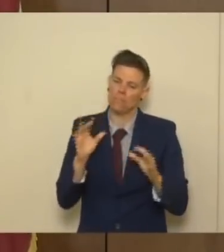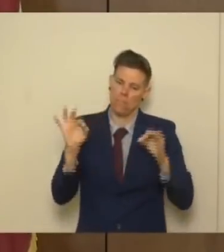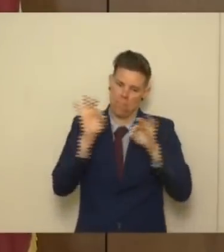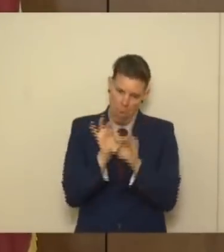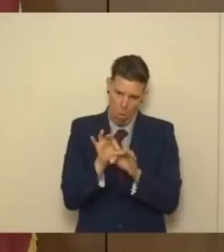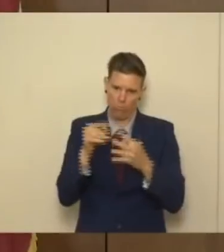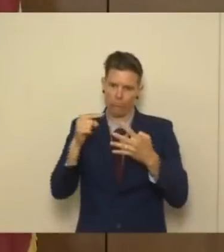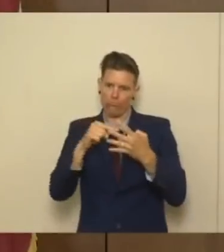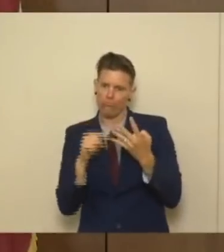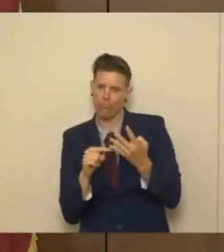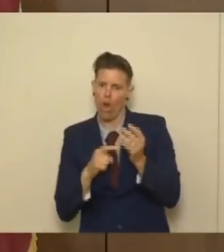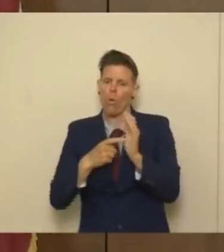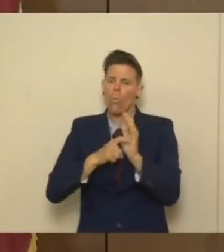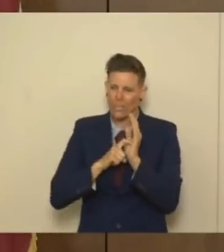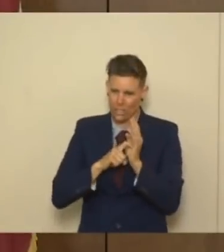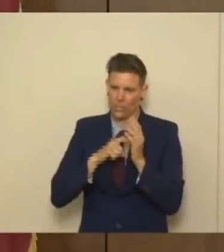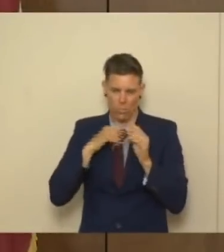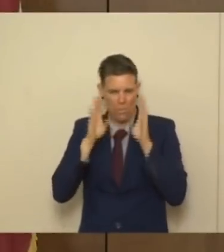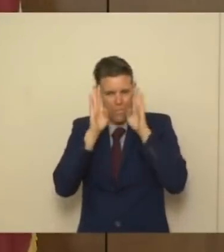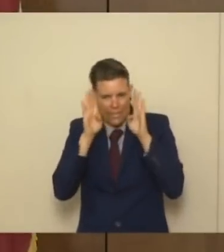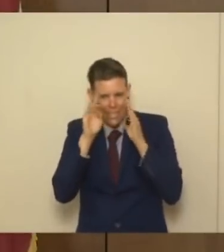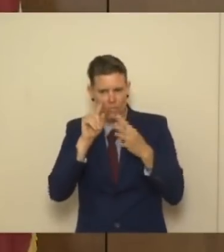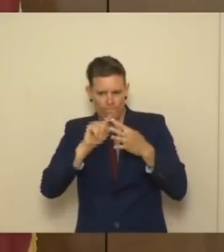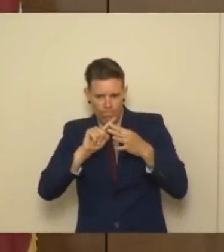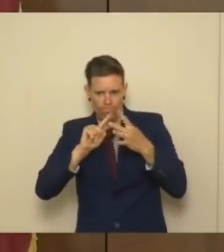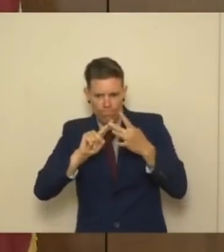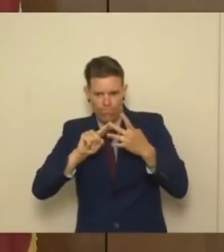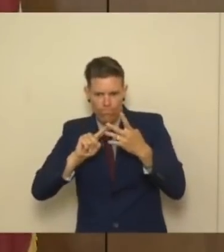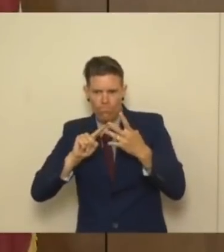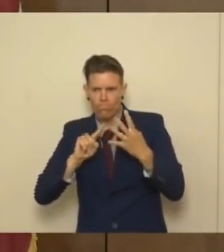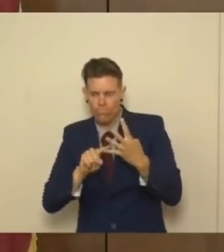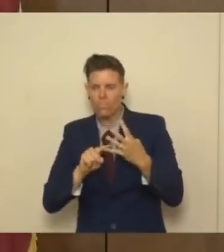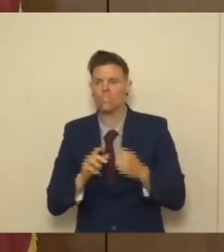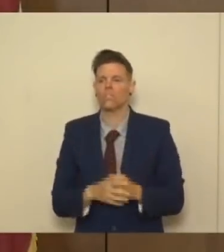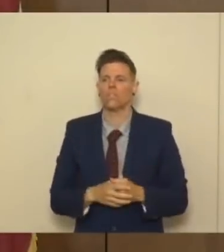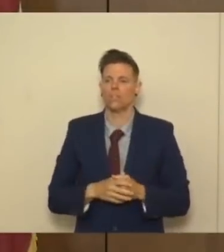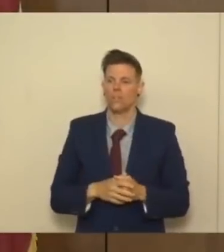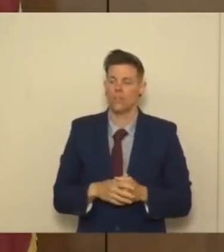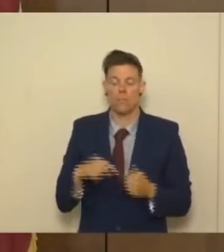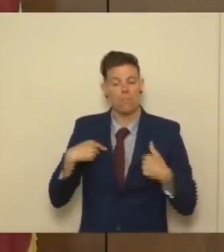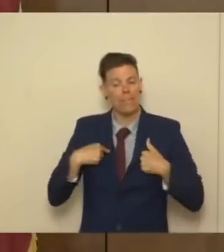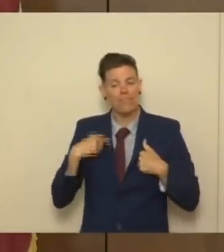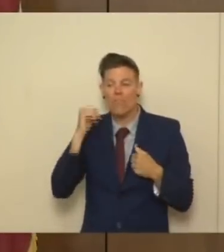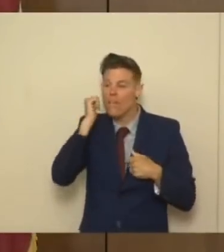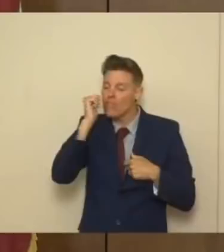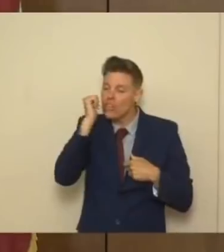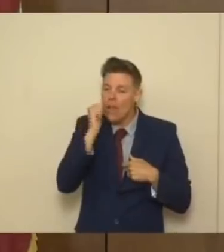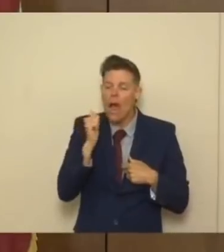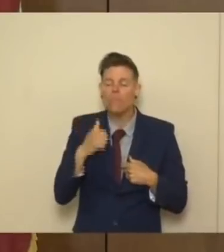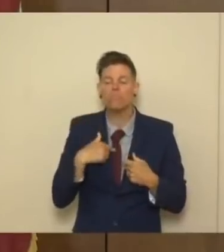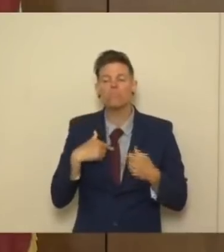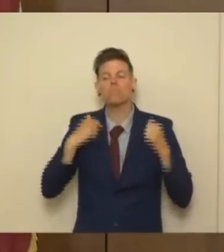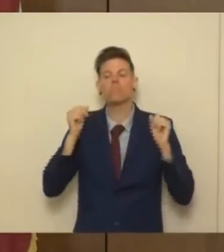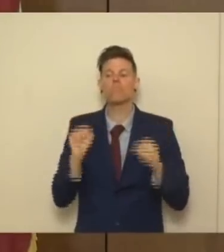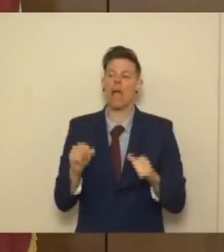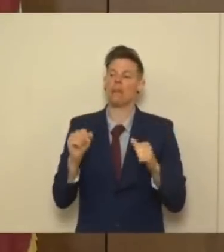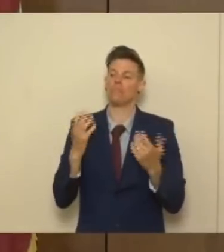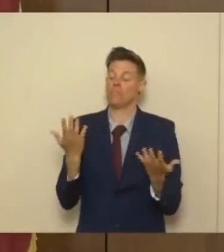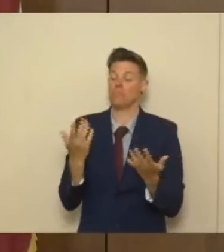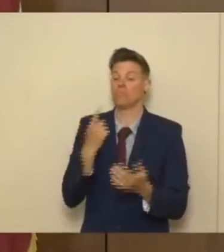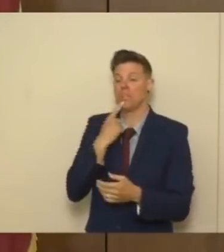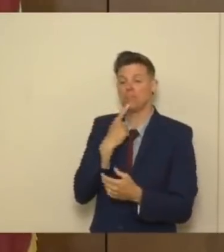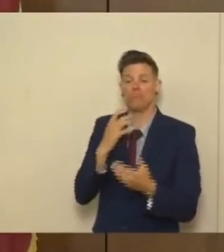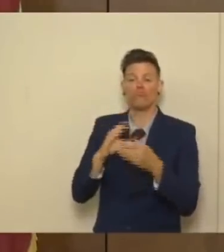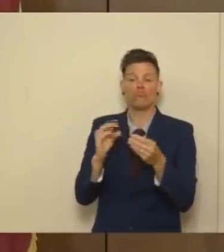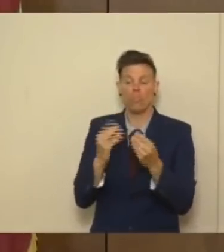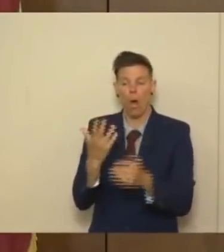must pay attention to. The best thing I can do every day is say hospitalizations are going down. We don't have enough people